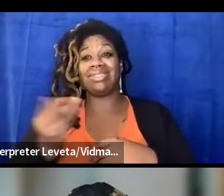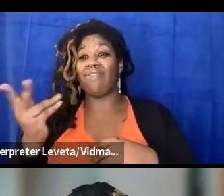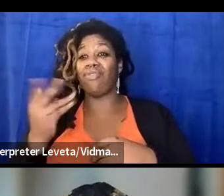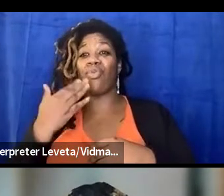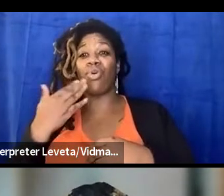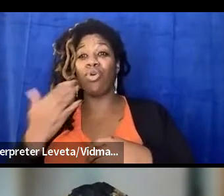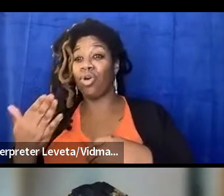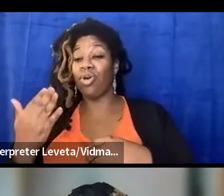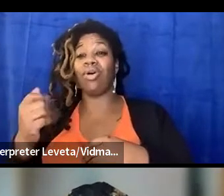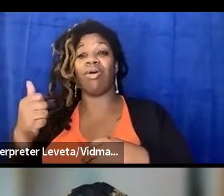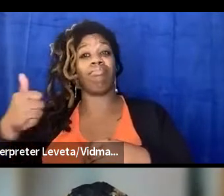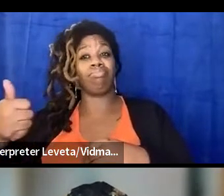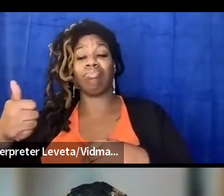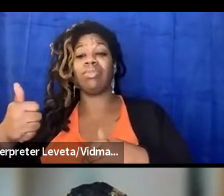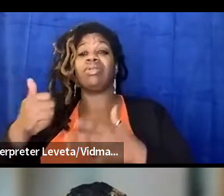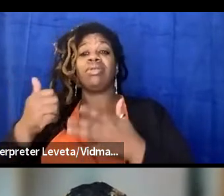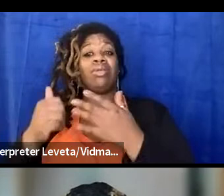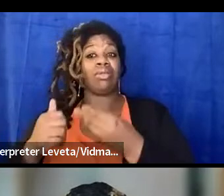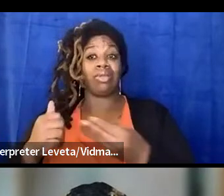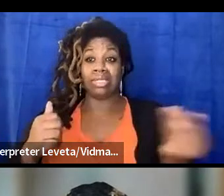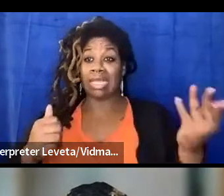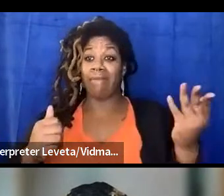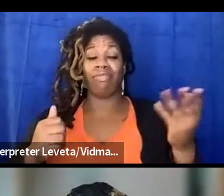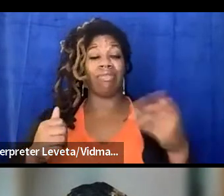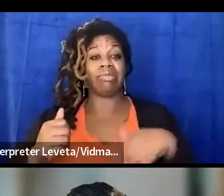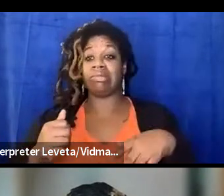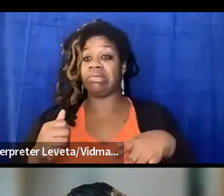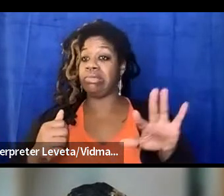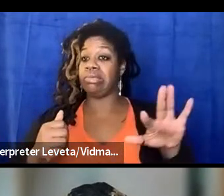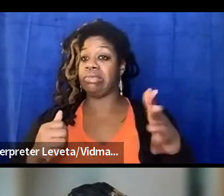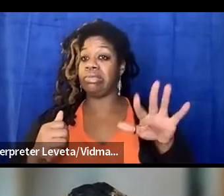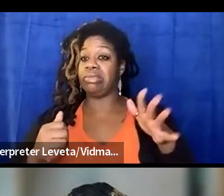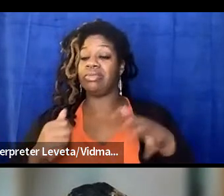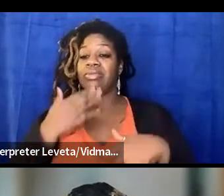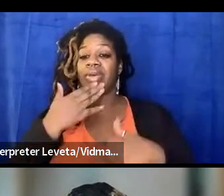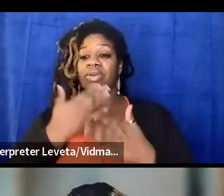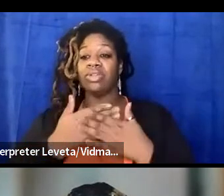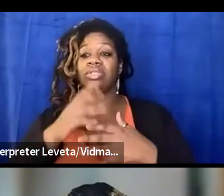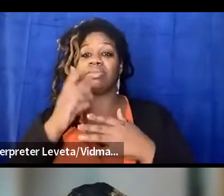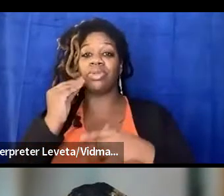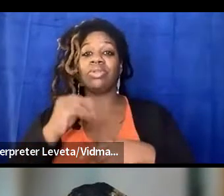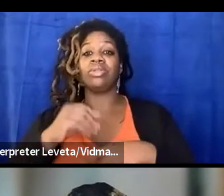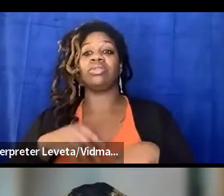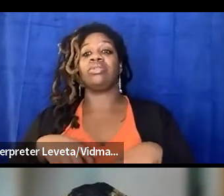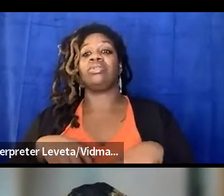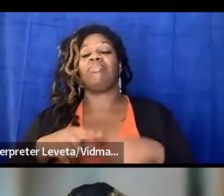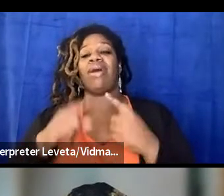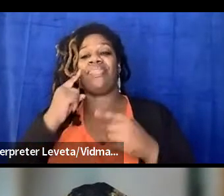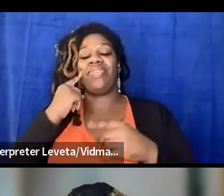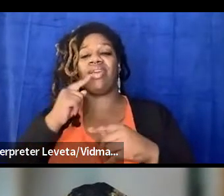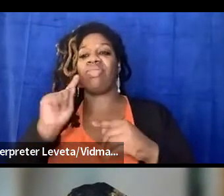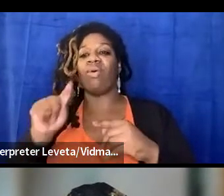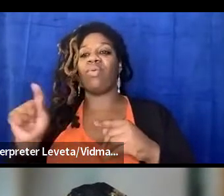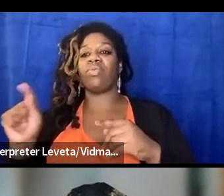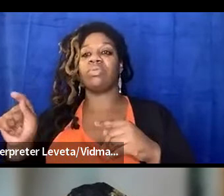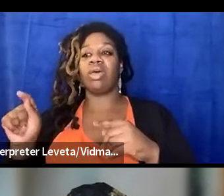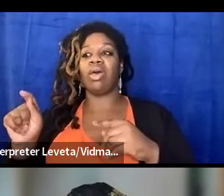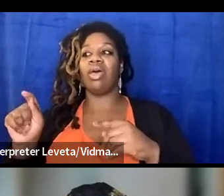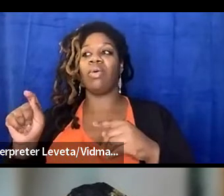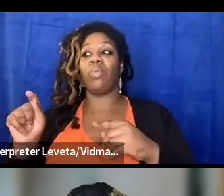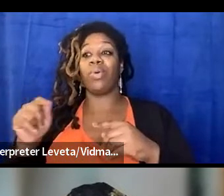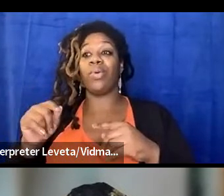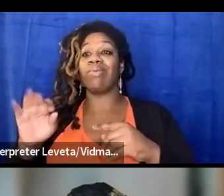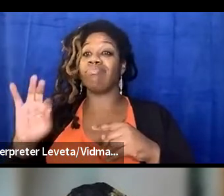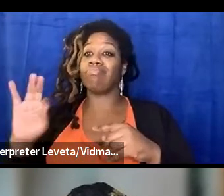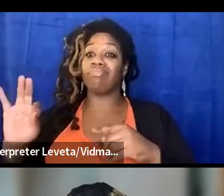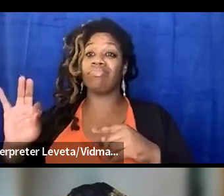and I've had some, not so good experiences with mentors too. But, I think the ones that were the best were